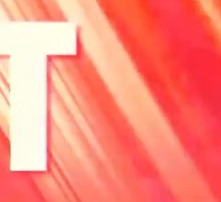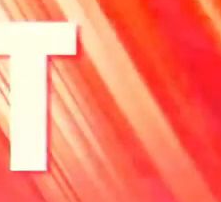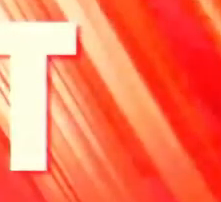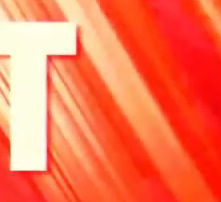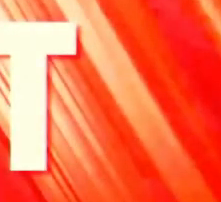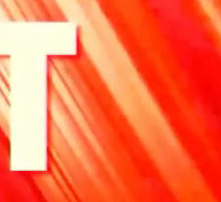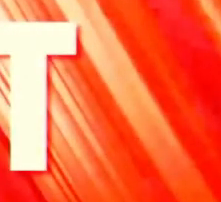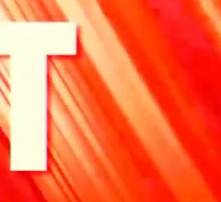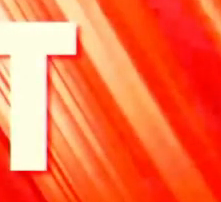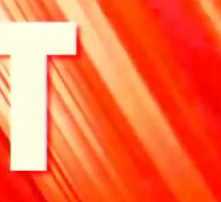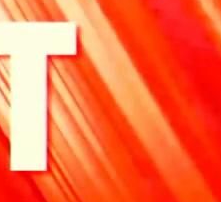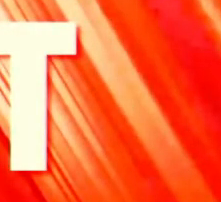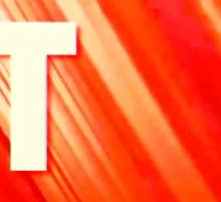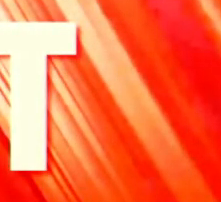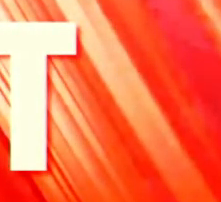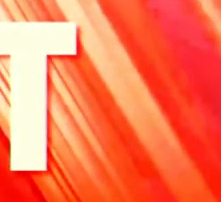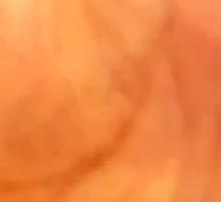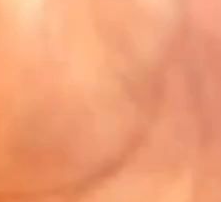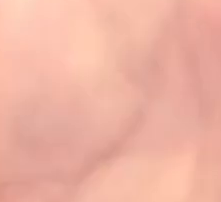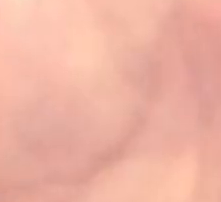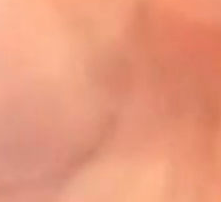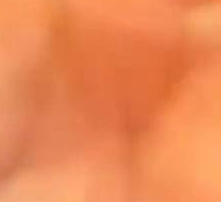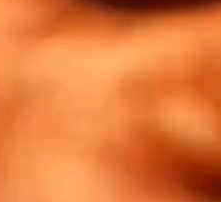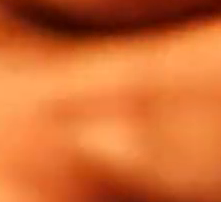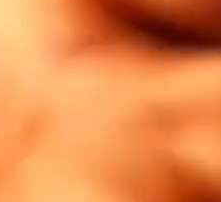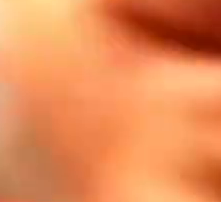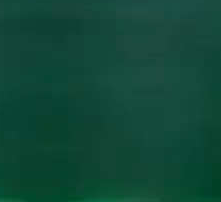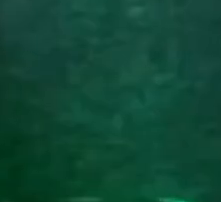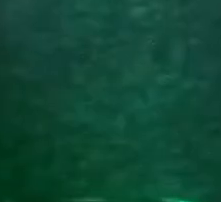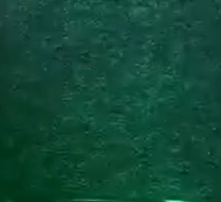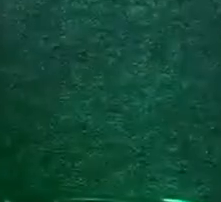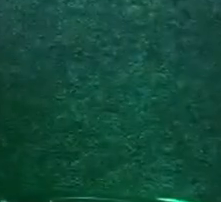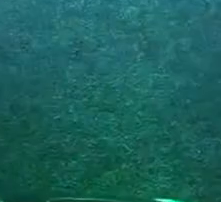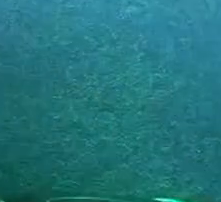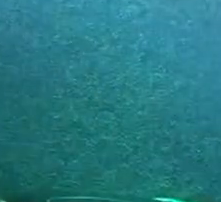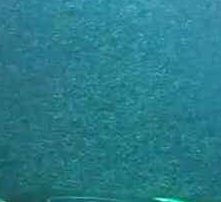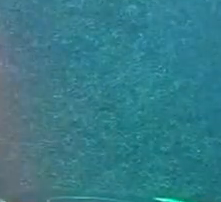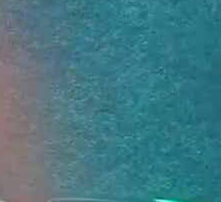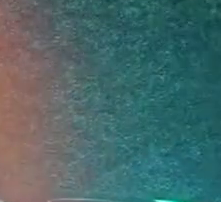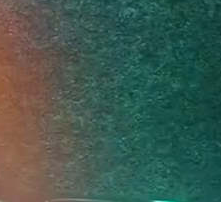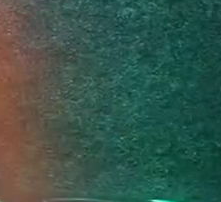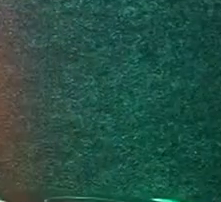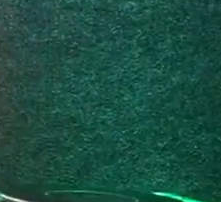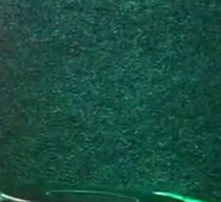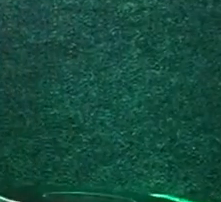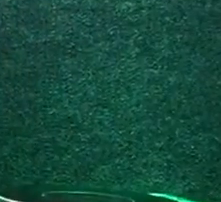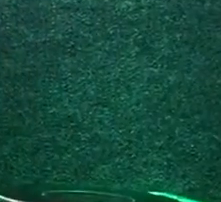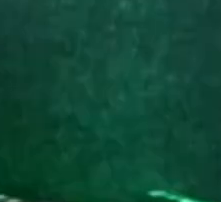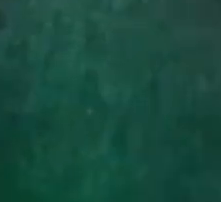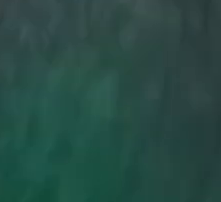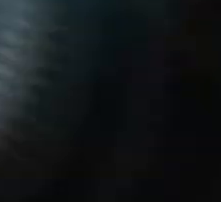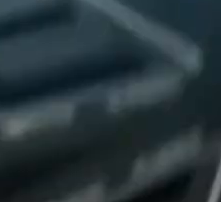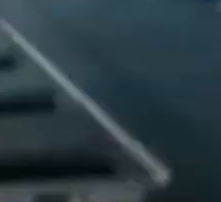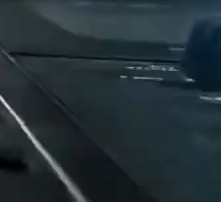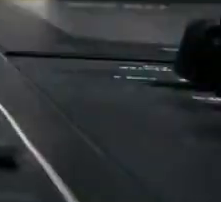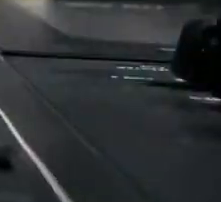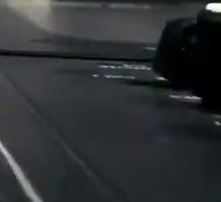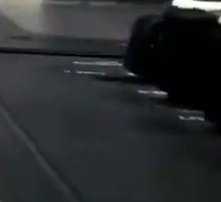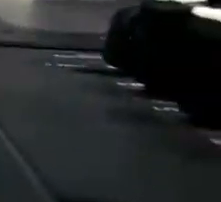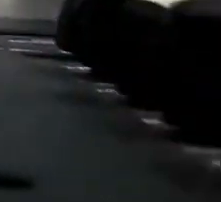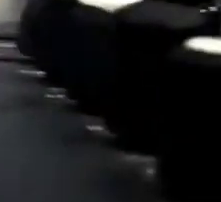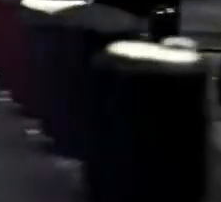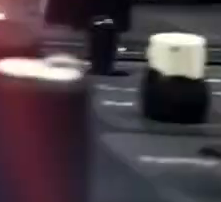gospel artist hapa on gospel app from 7 to 10 a.m. only on KUTV.